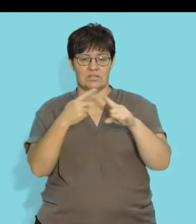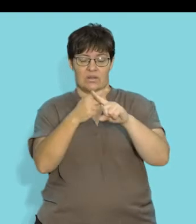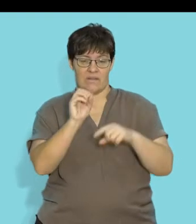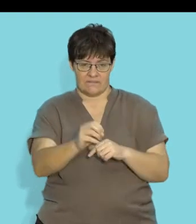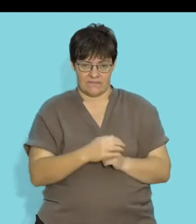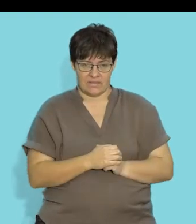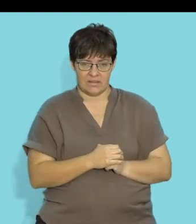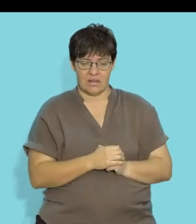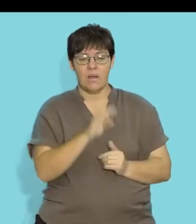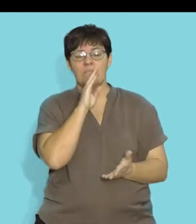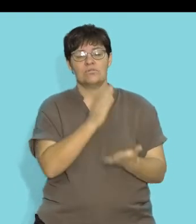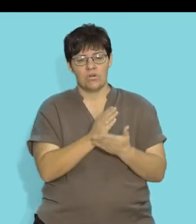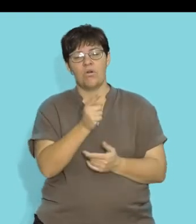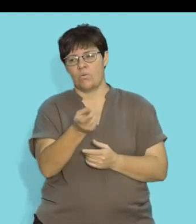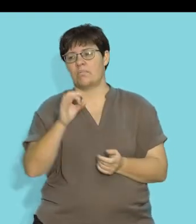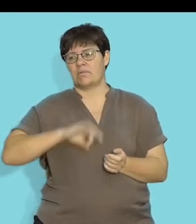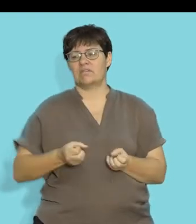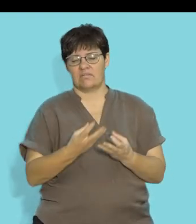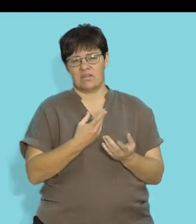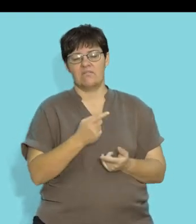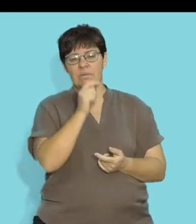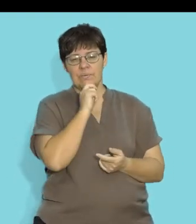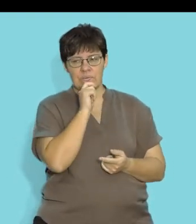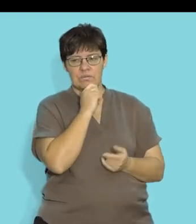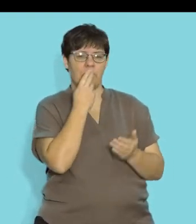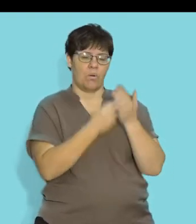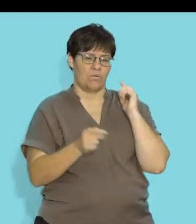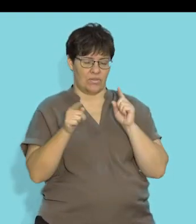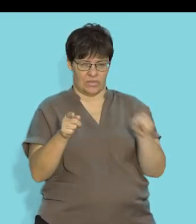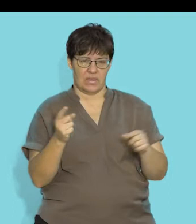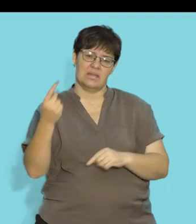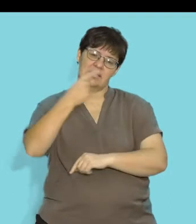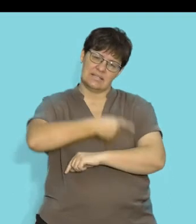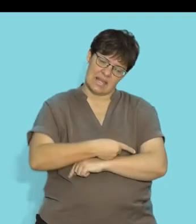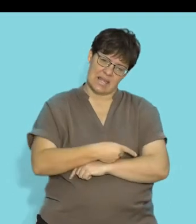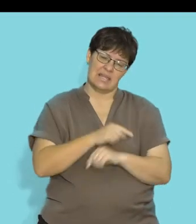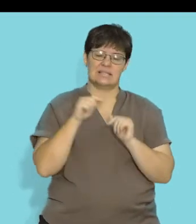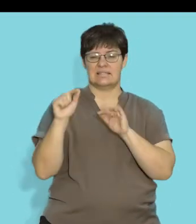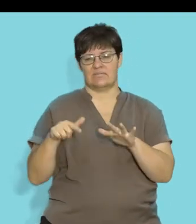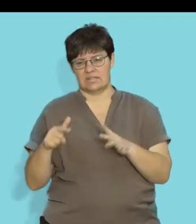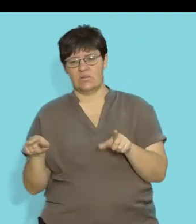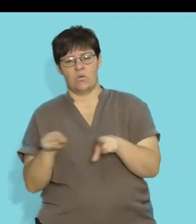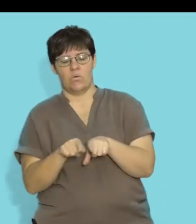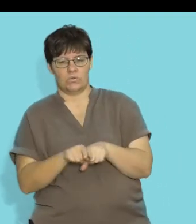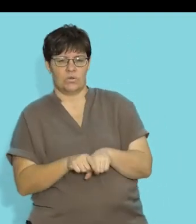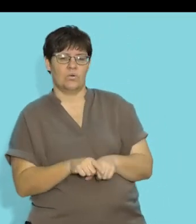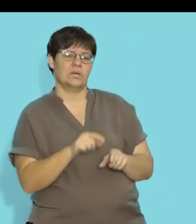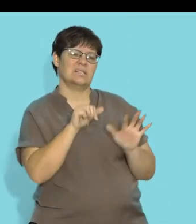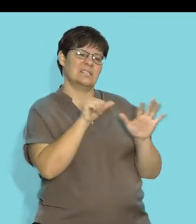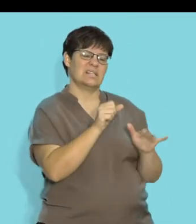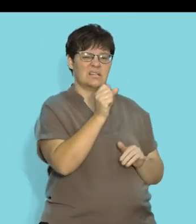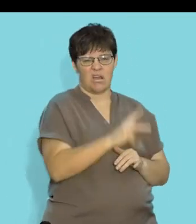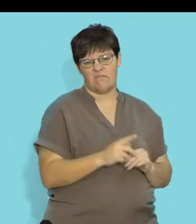intersect, and I'm sure that you'll be given the benefit of that if you used both day 17 as well as